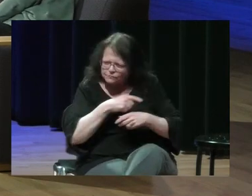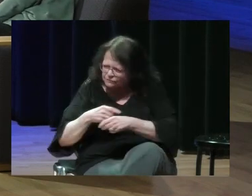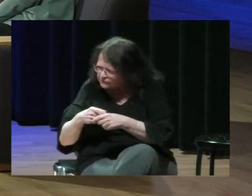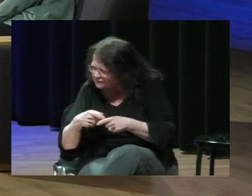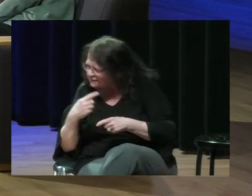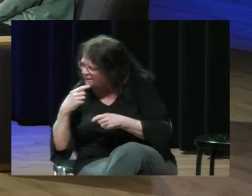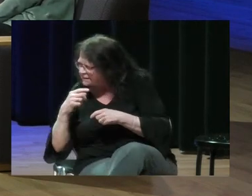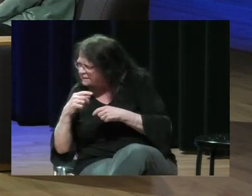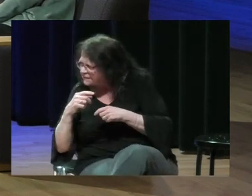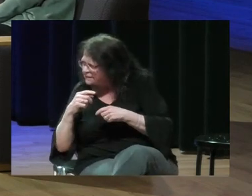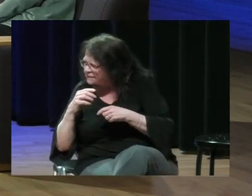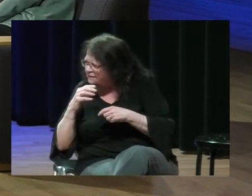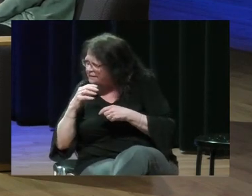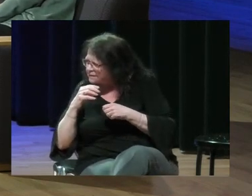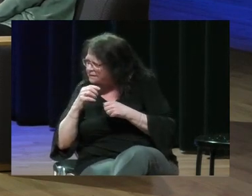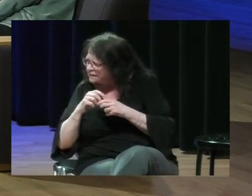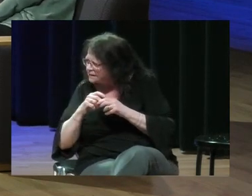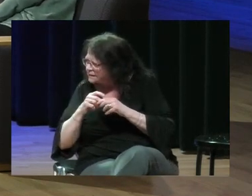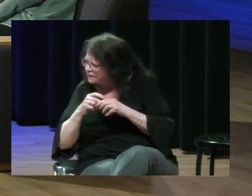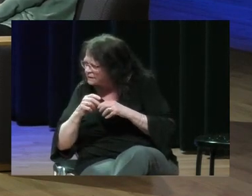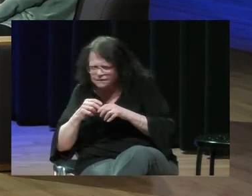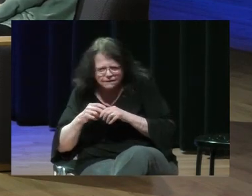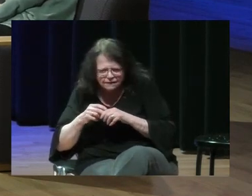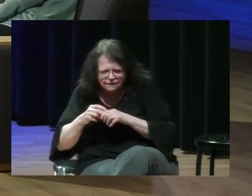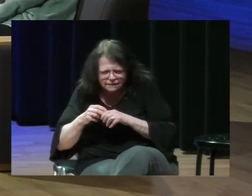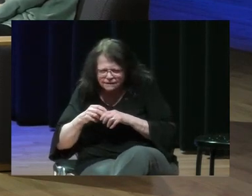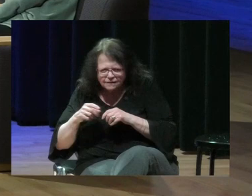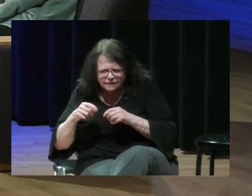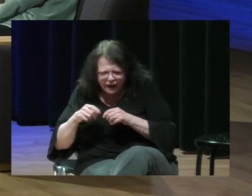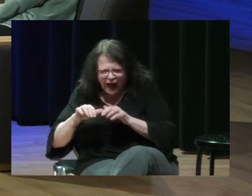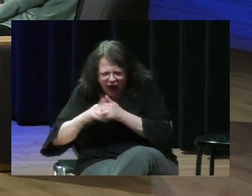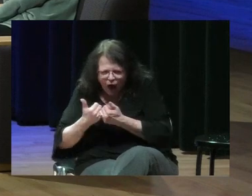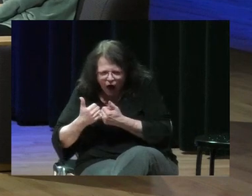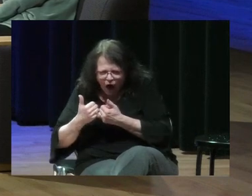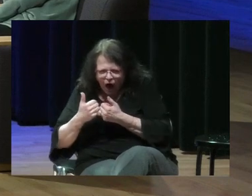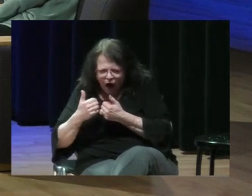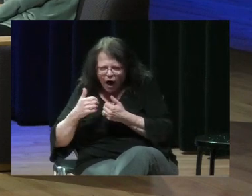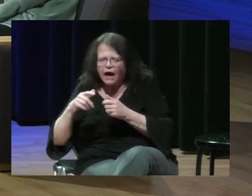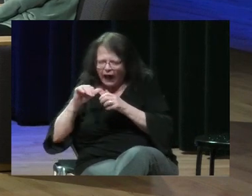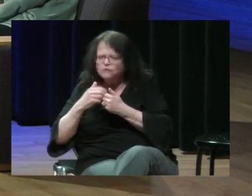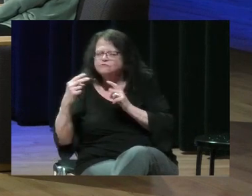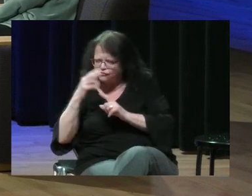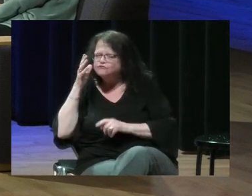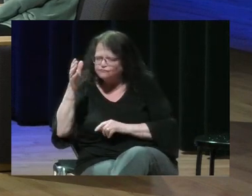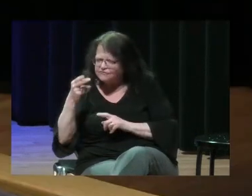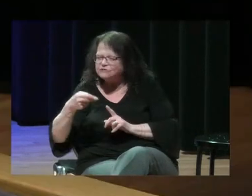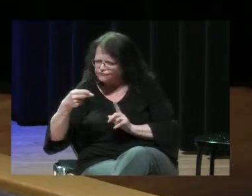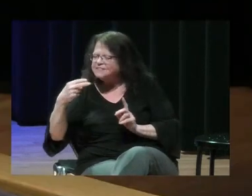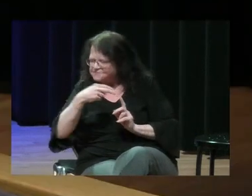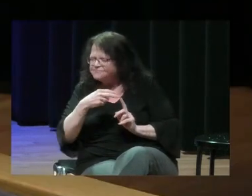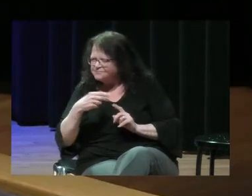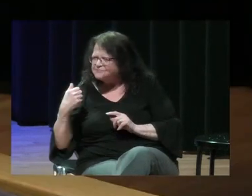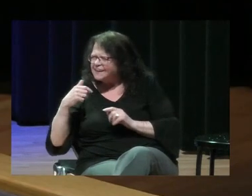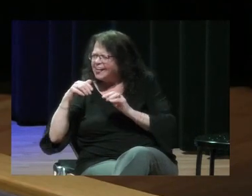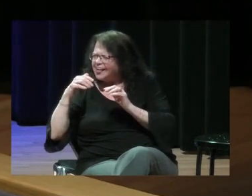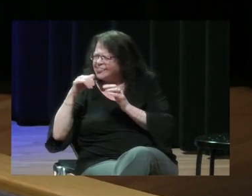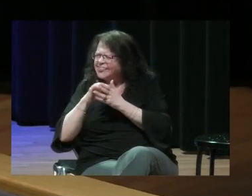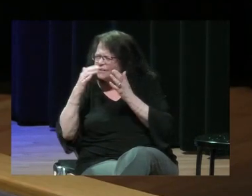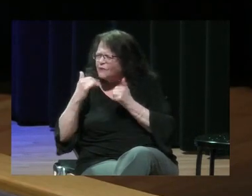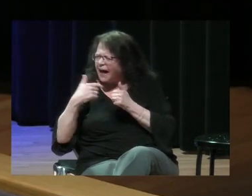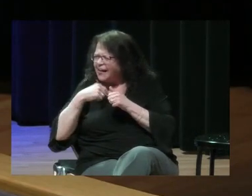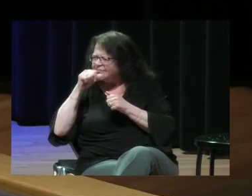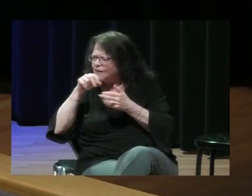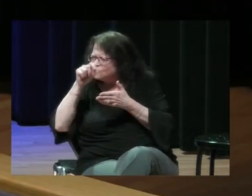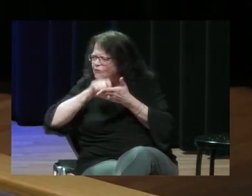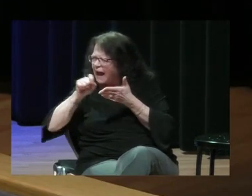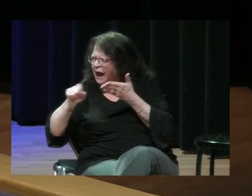question. How do I want to be viewed? That's why I like writing books. I love that they go in the Library of Congress. That's the best part. That little page and you're like,